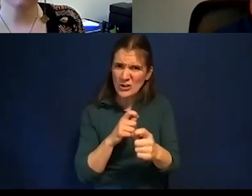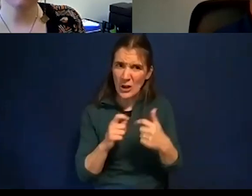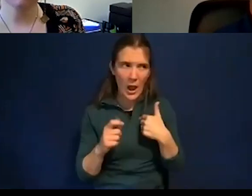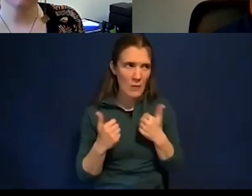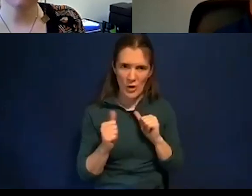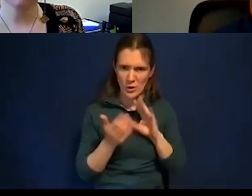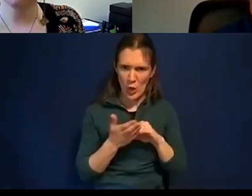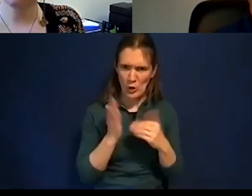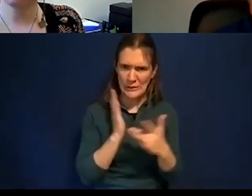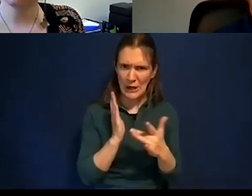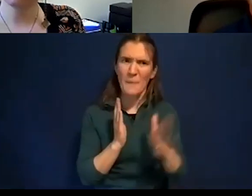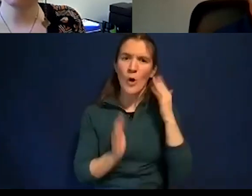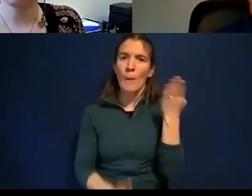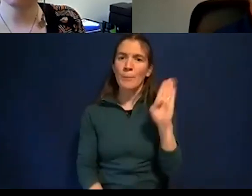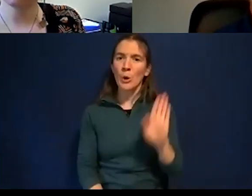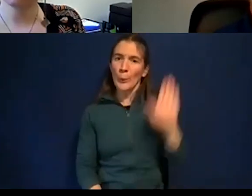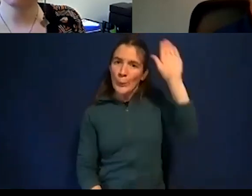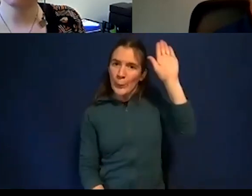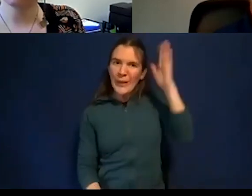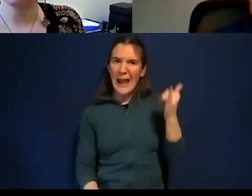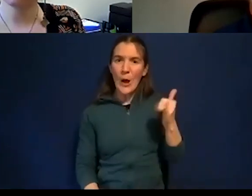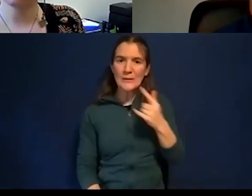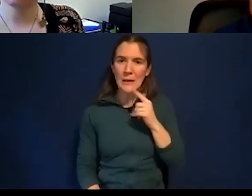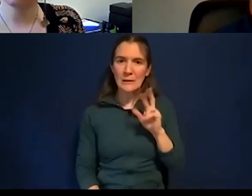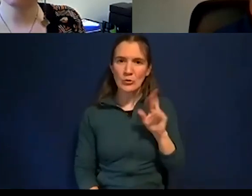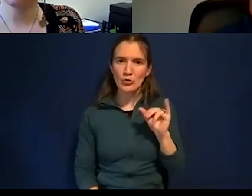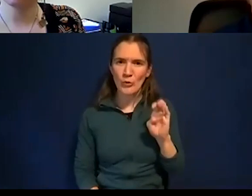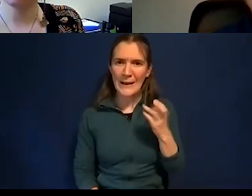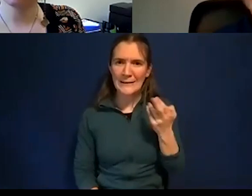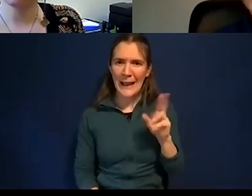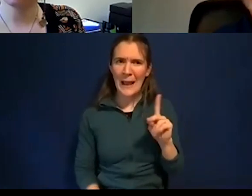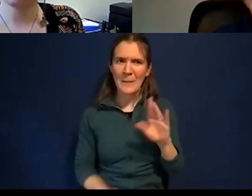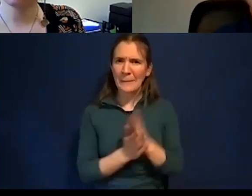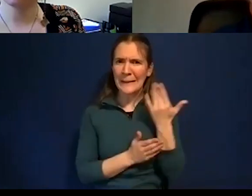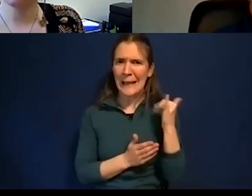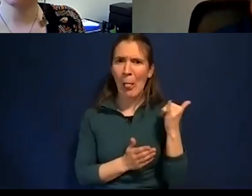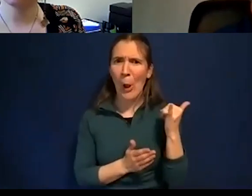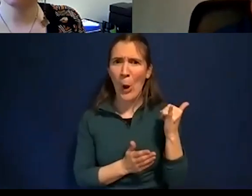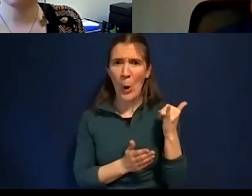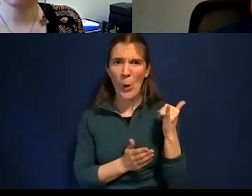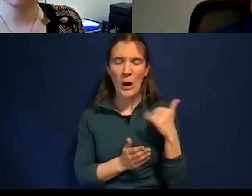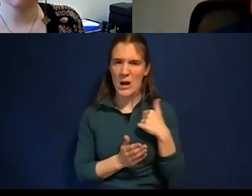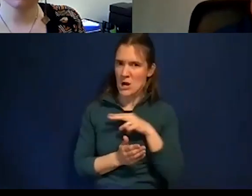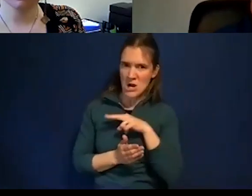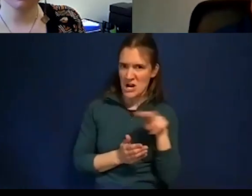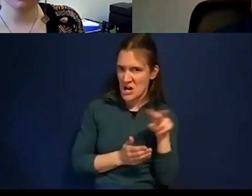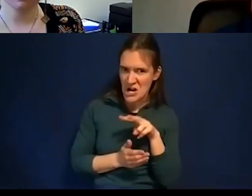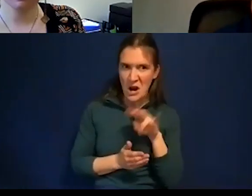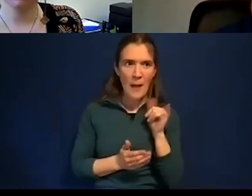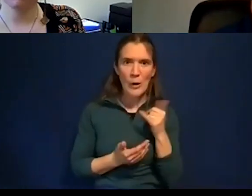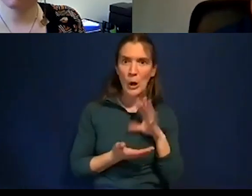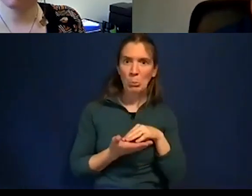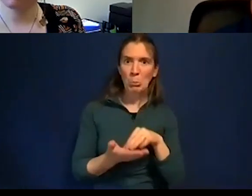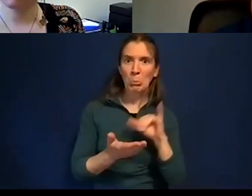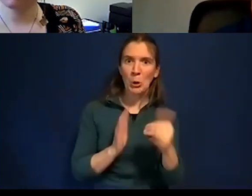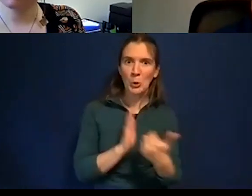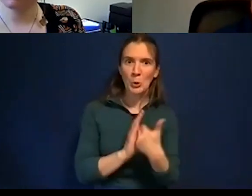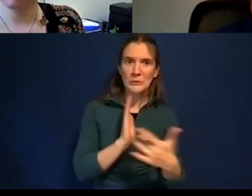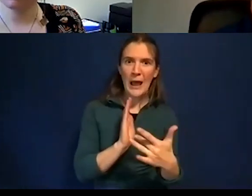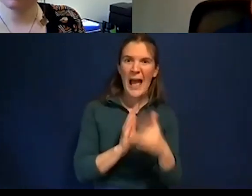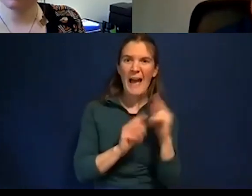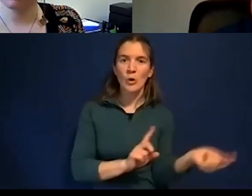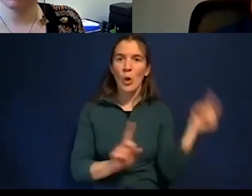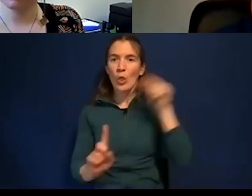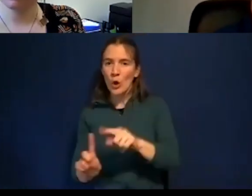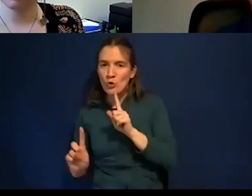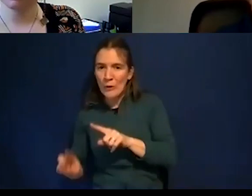technology here because it was blue hands. Now there's like the yellow hand feature. I'm trying to incorporate. I just found out that I have to go to reaction